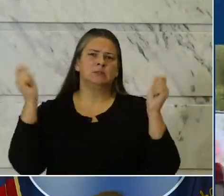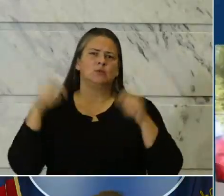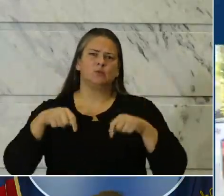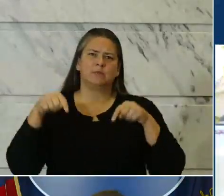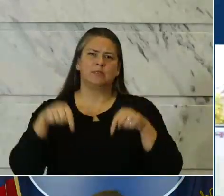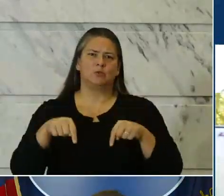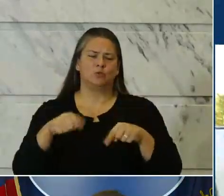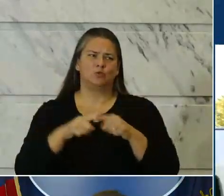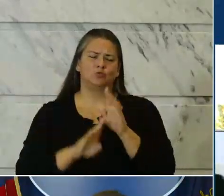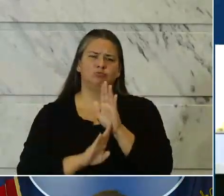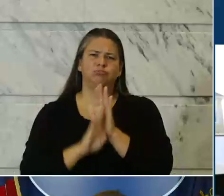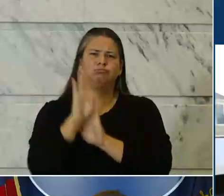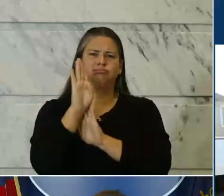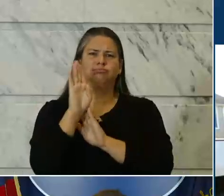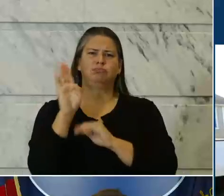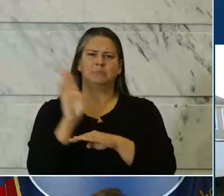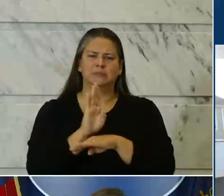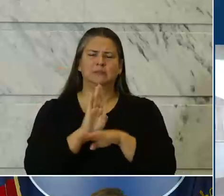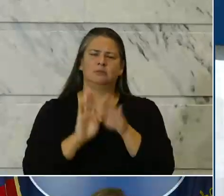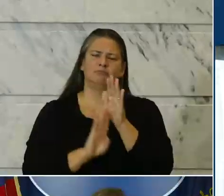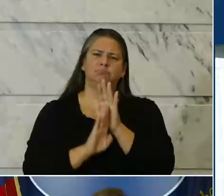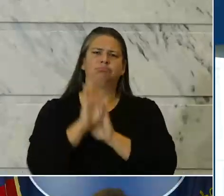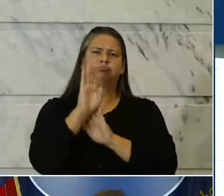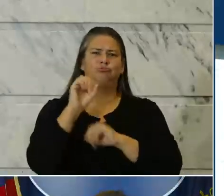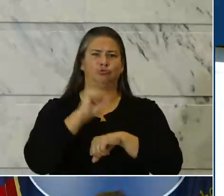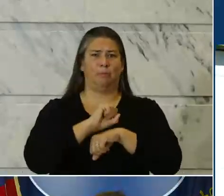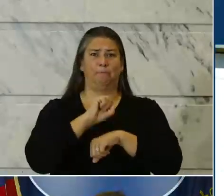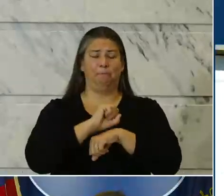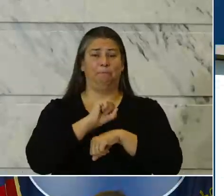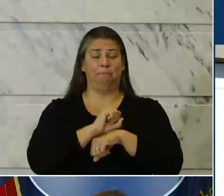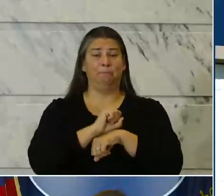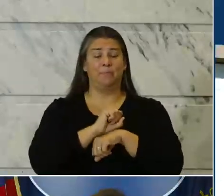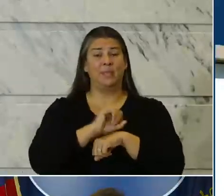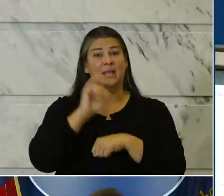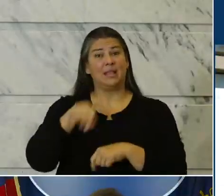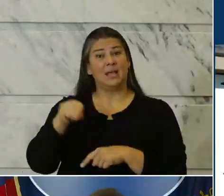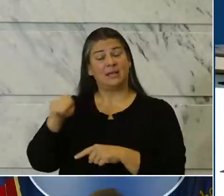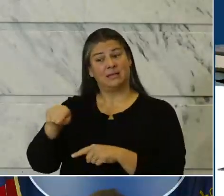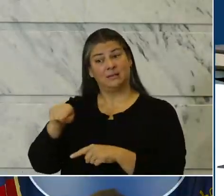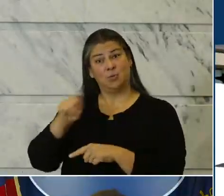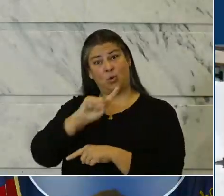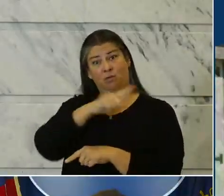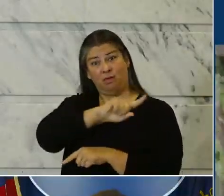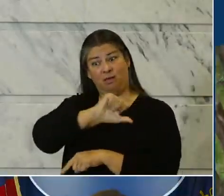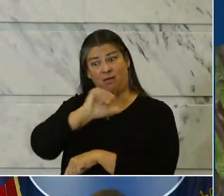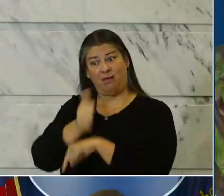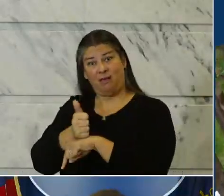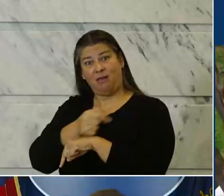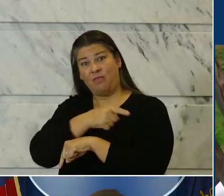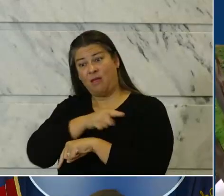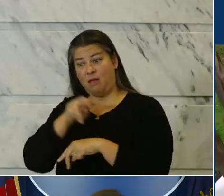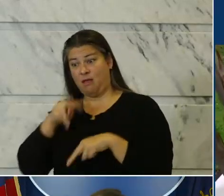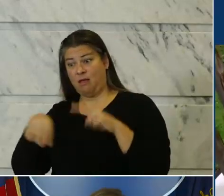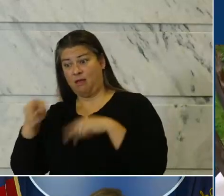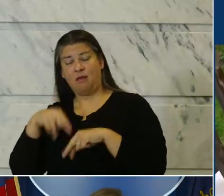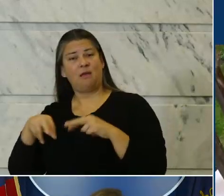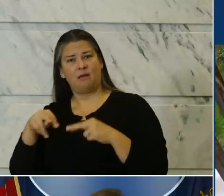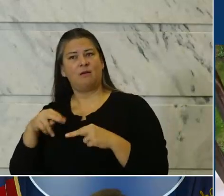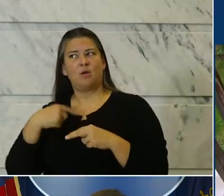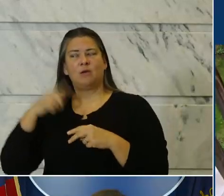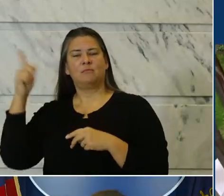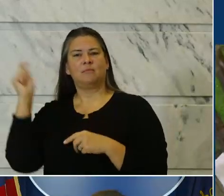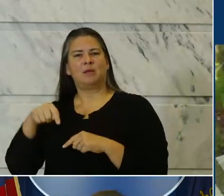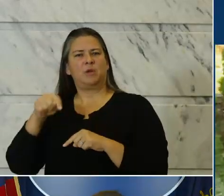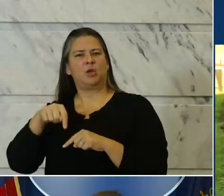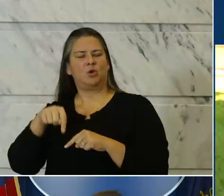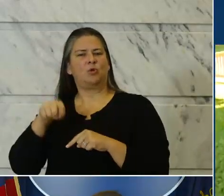Kentucky's logistical advantages and ideal geographic location were major factors in our ability to bring Chapin to the